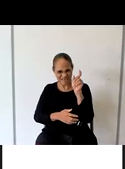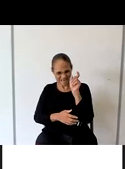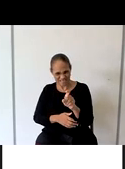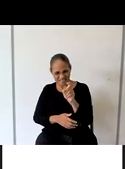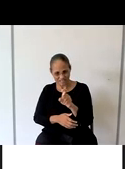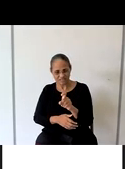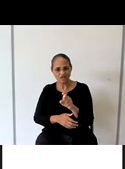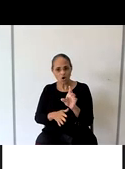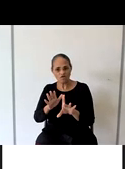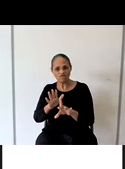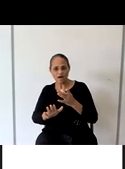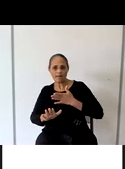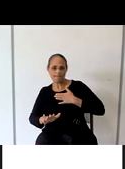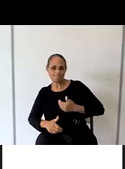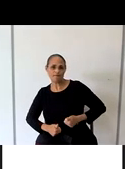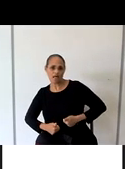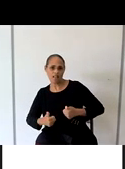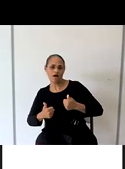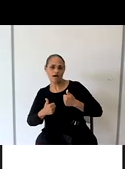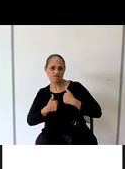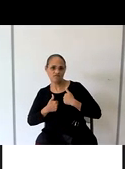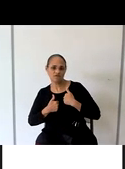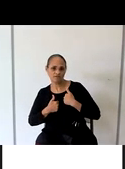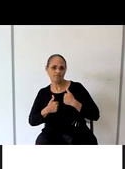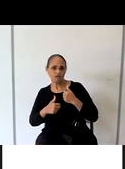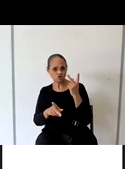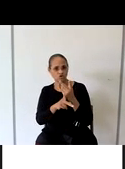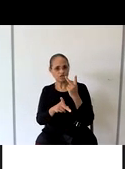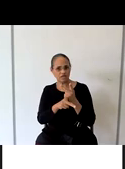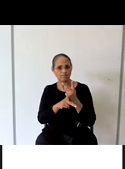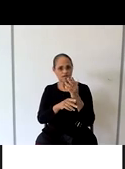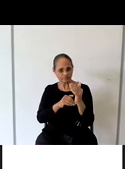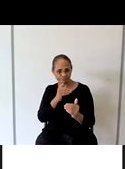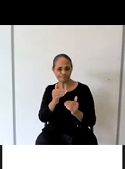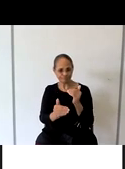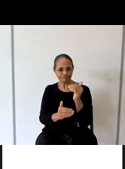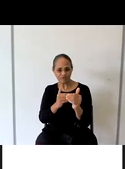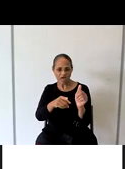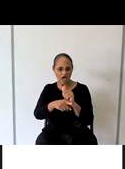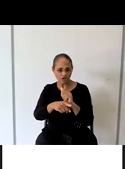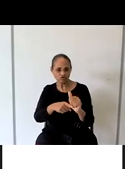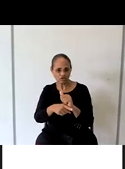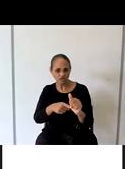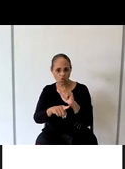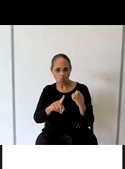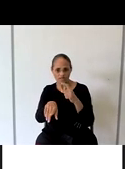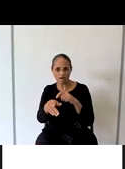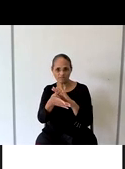or find in my life in order to keep me moving forward and keep me training when times are getting